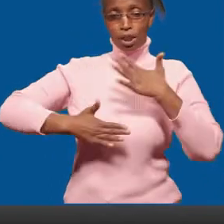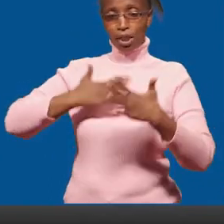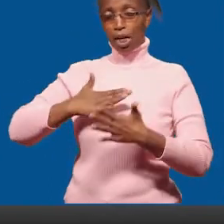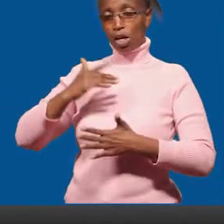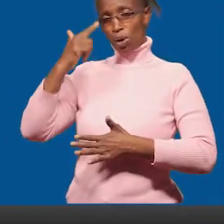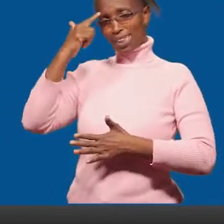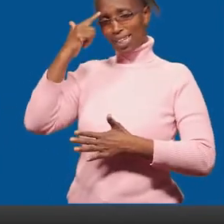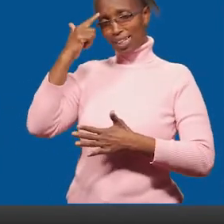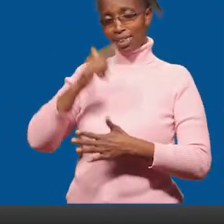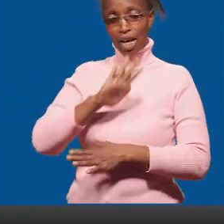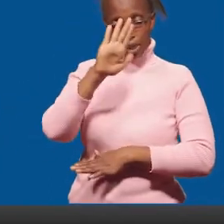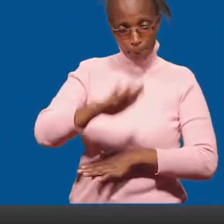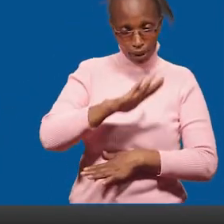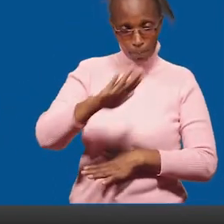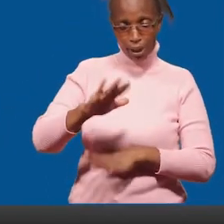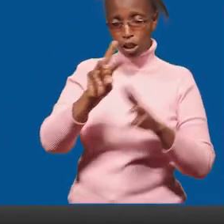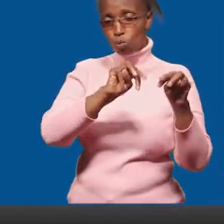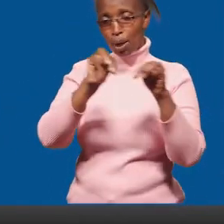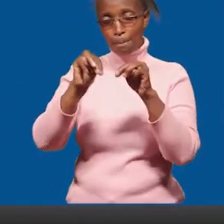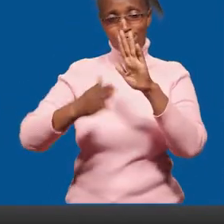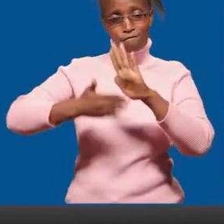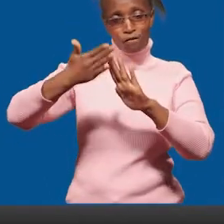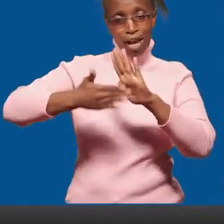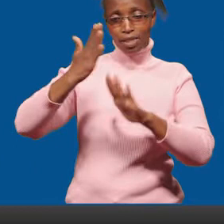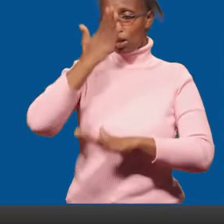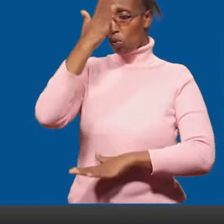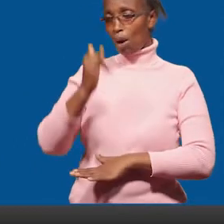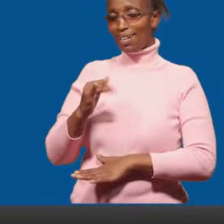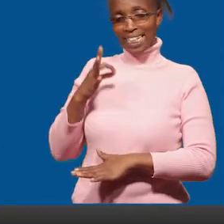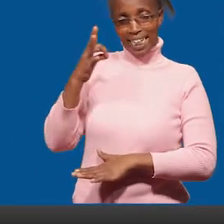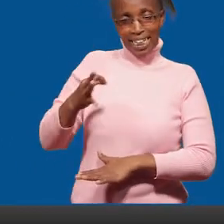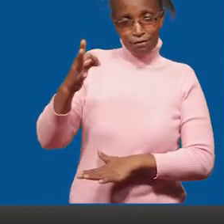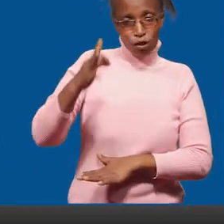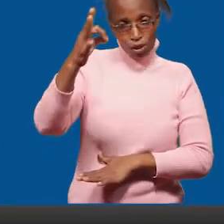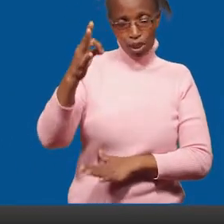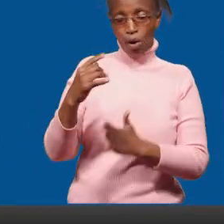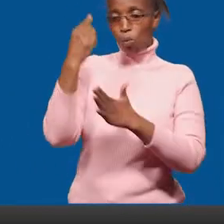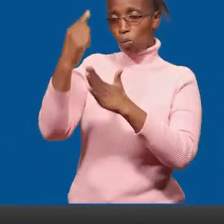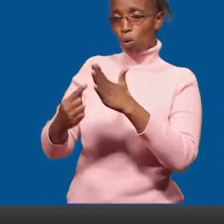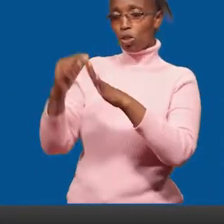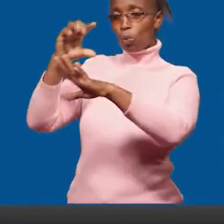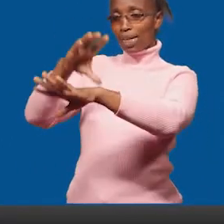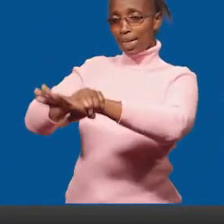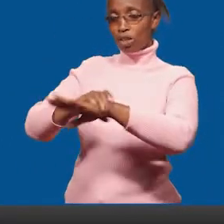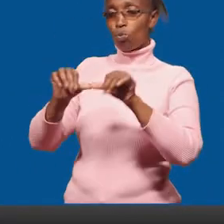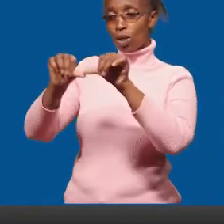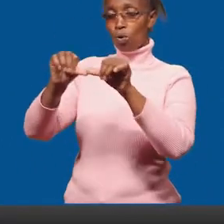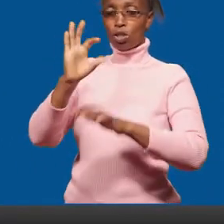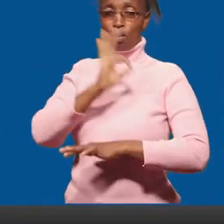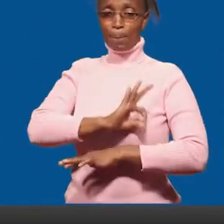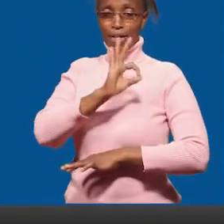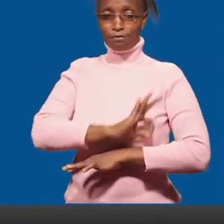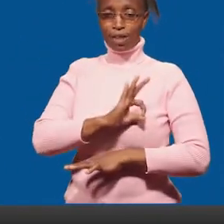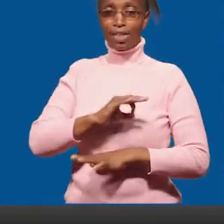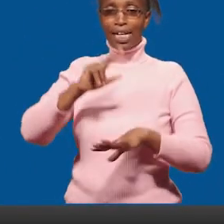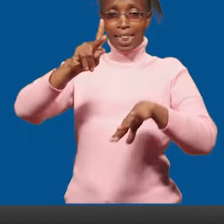hope this Parliament will move very fast to align it so that in future, those who are supposed to benefit from it can